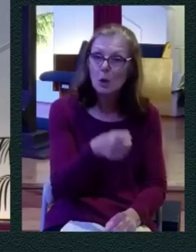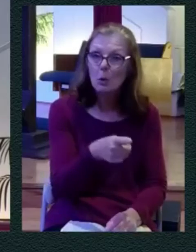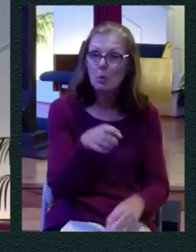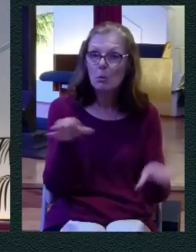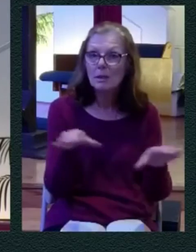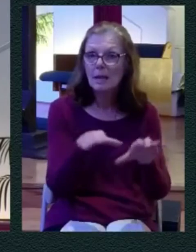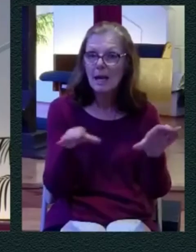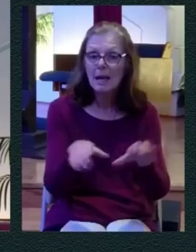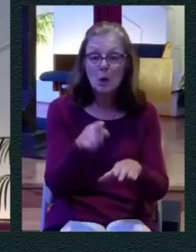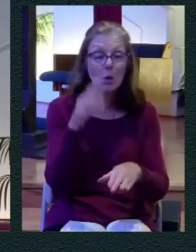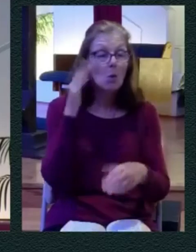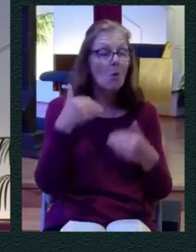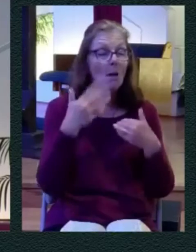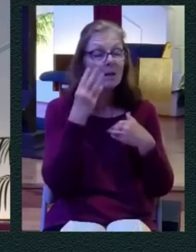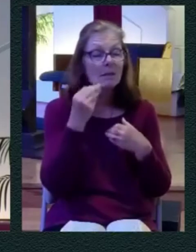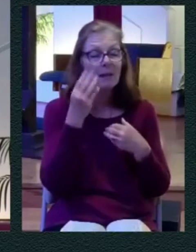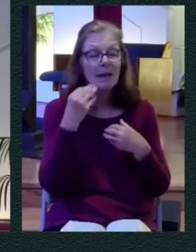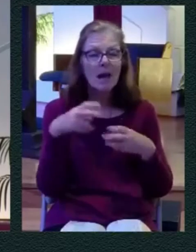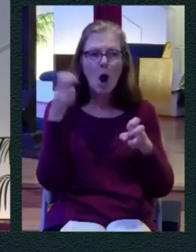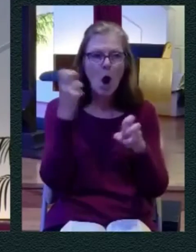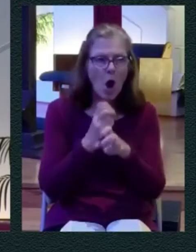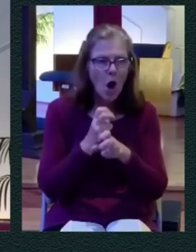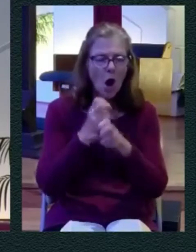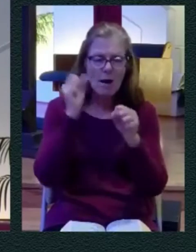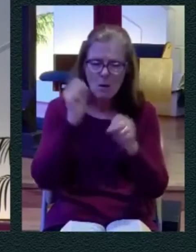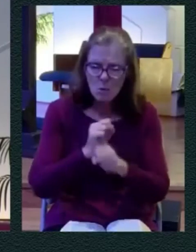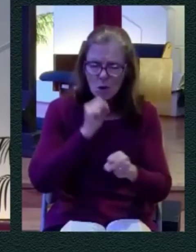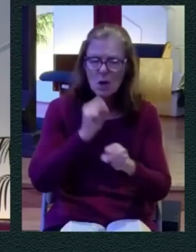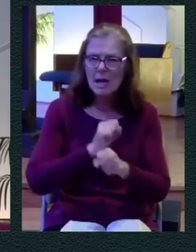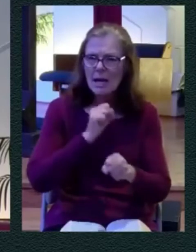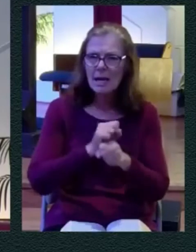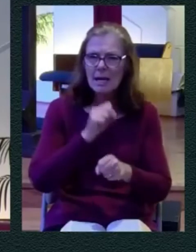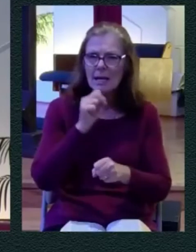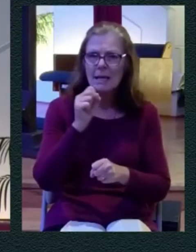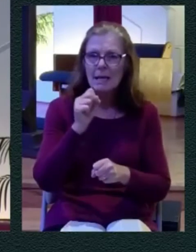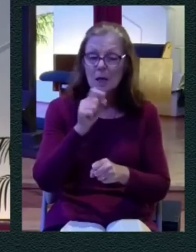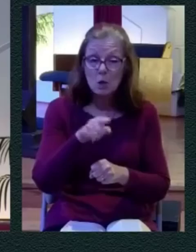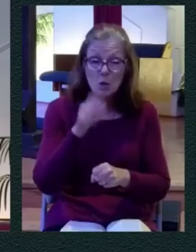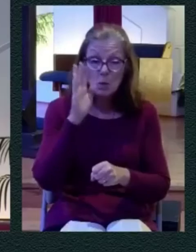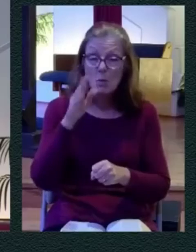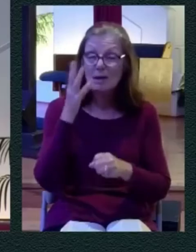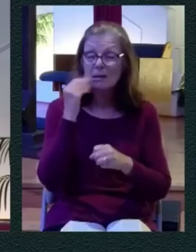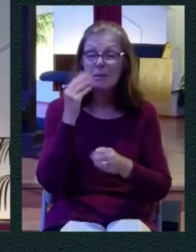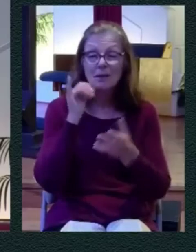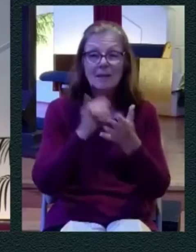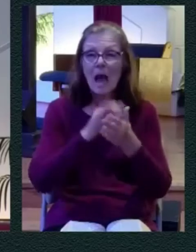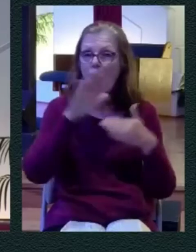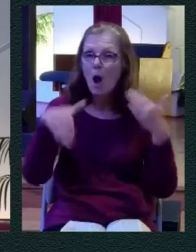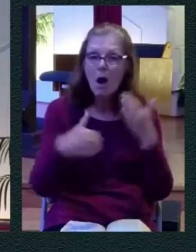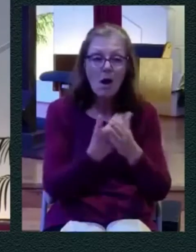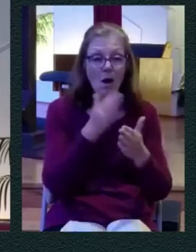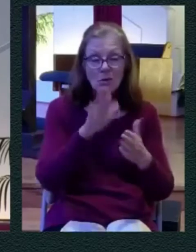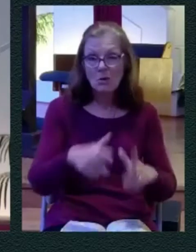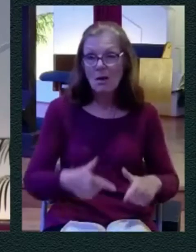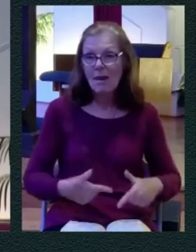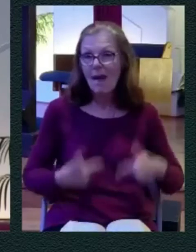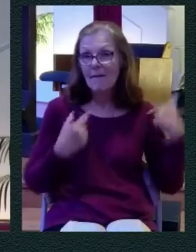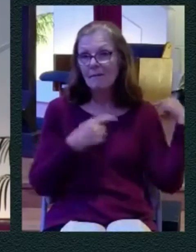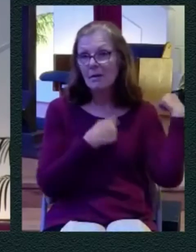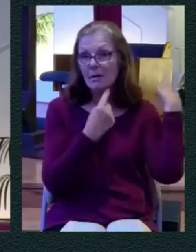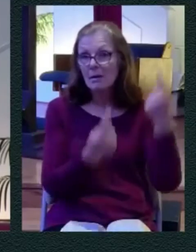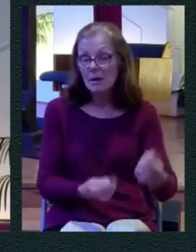labor, back-breaking labor, you will eat of it all the days of your life. To Eve, He